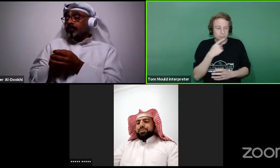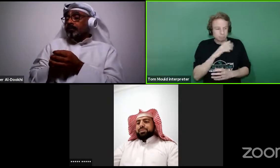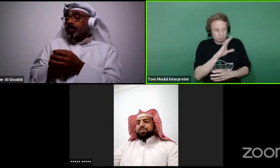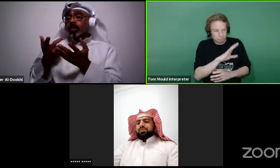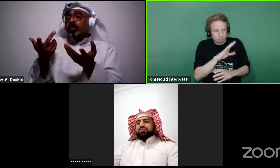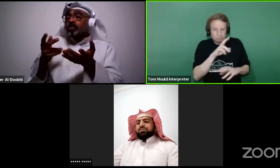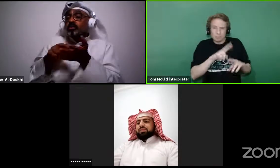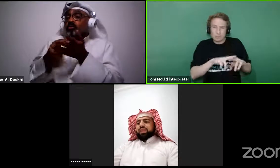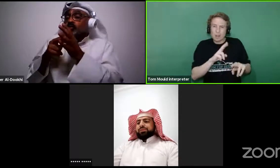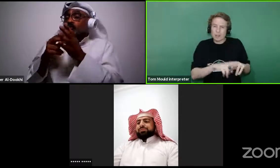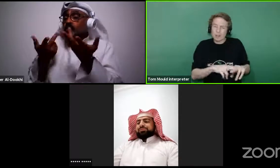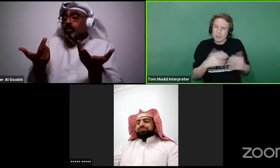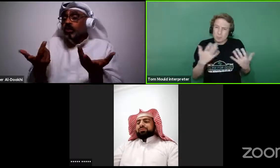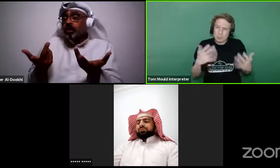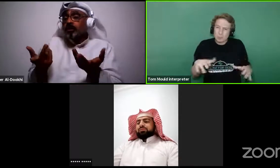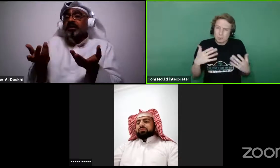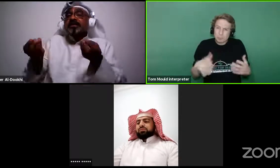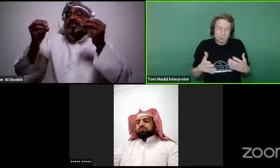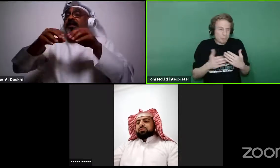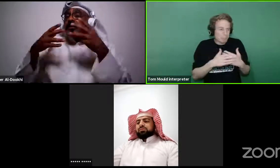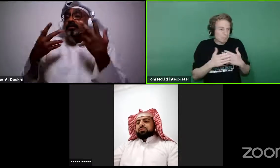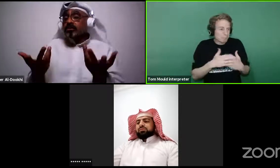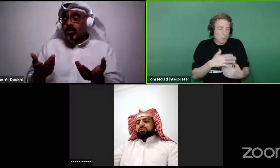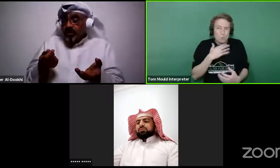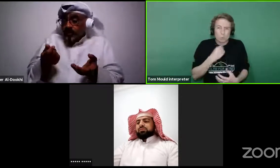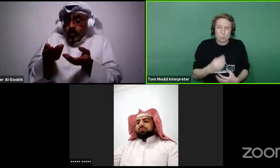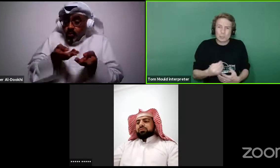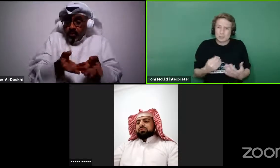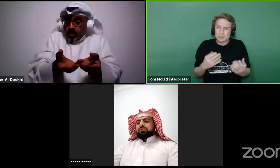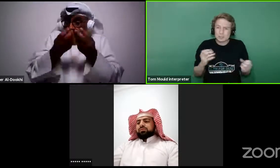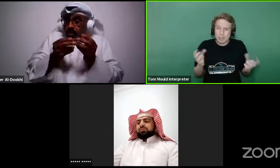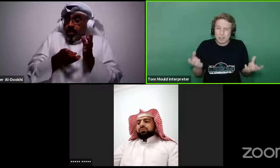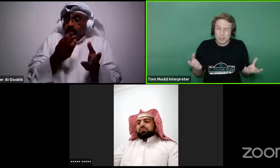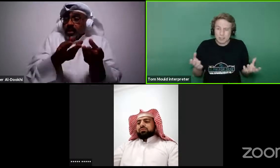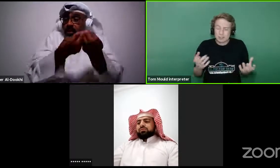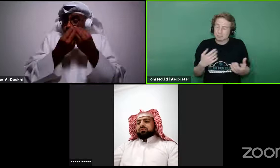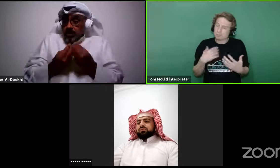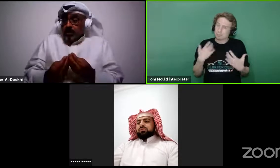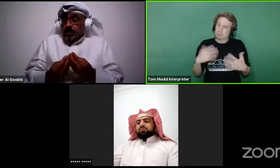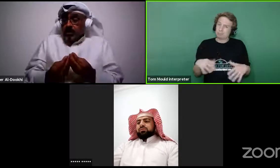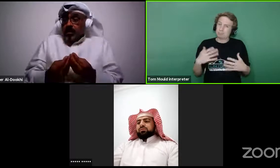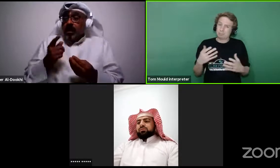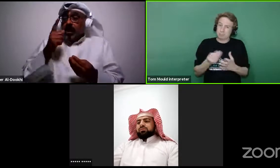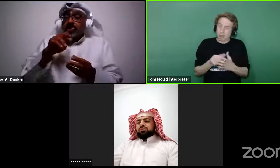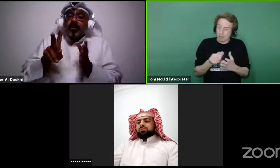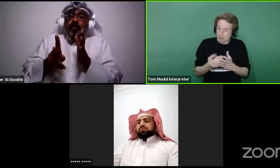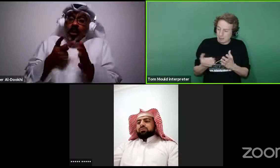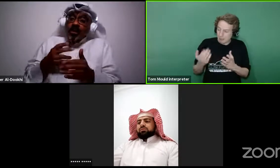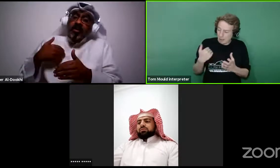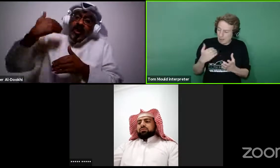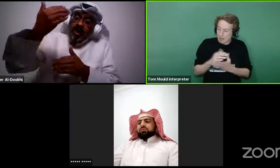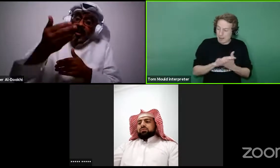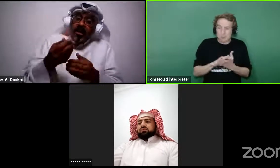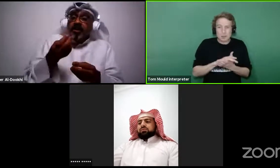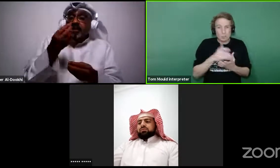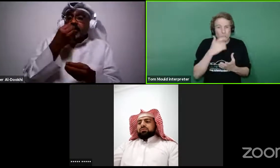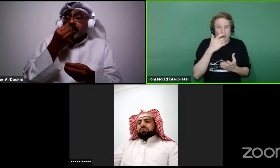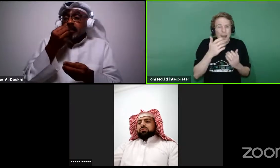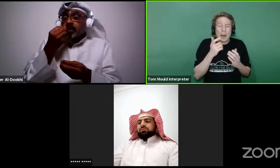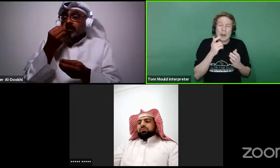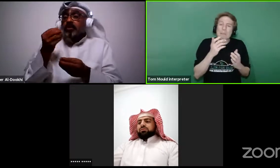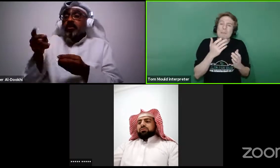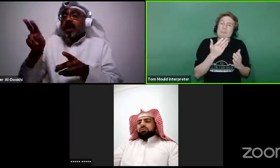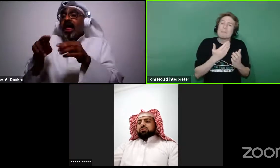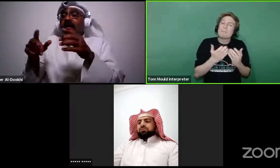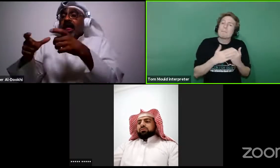we desire? This, our money, has been returned to us, so we shall get more food for our family. And we shall guard